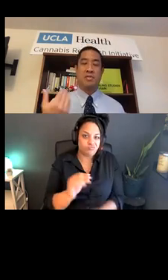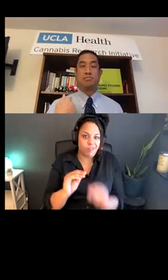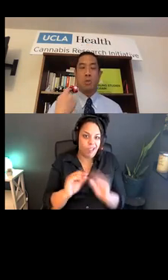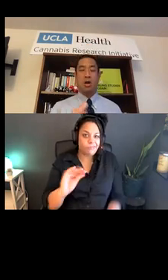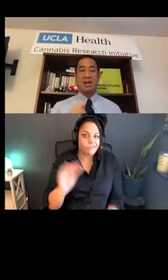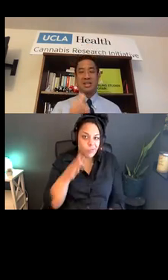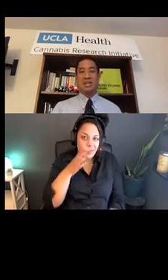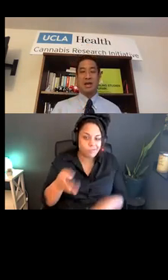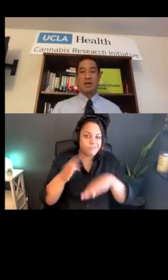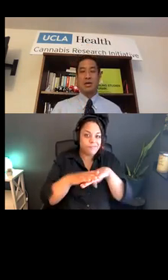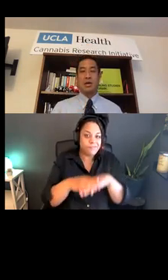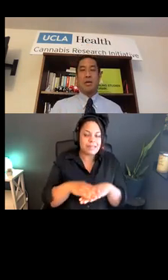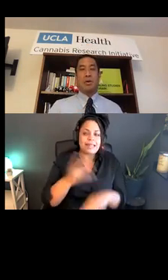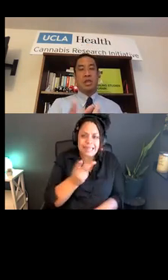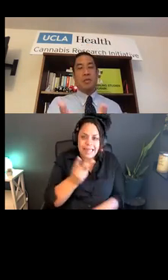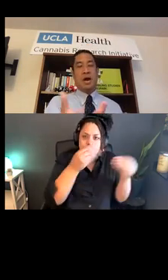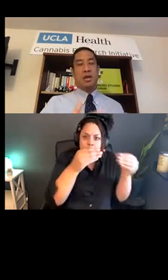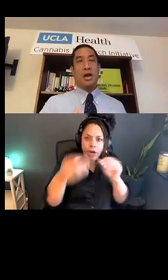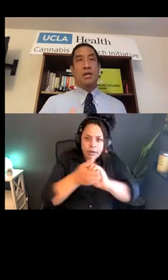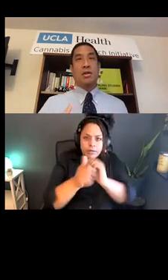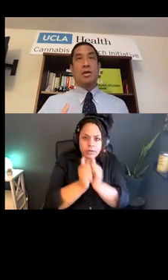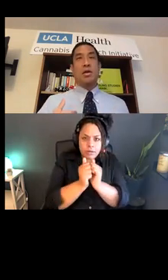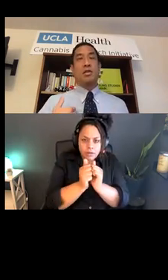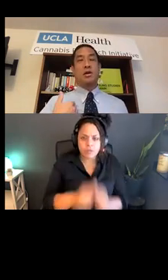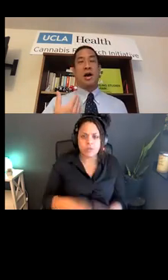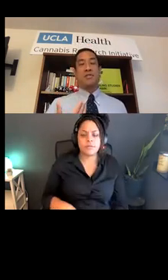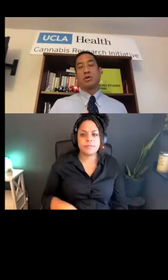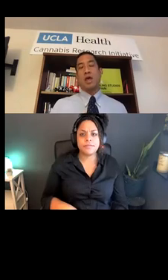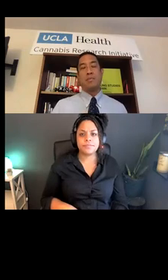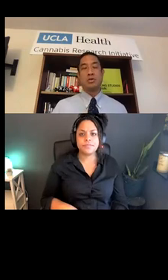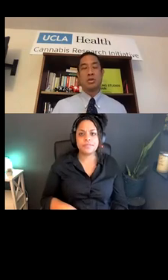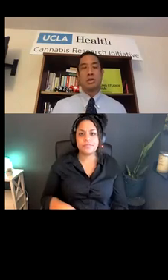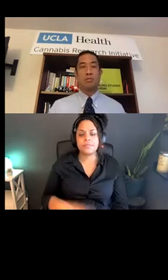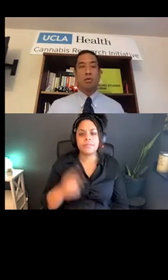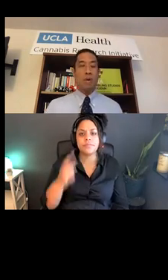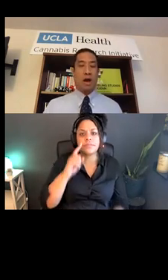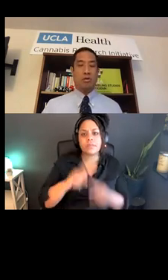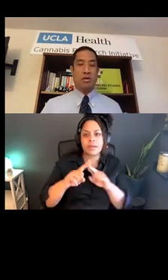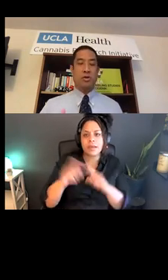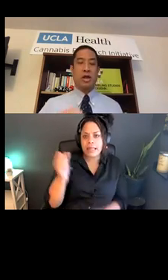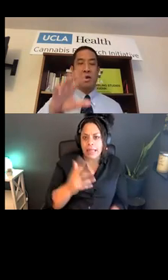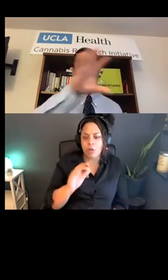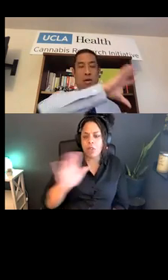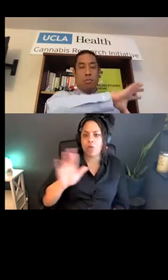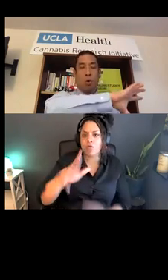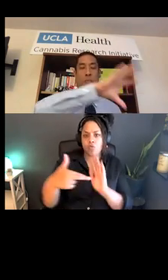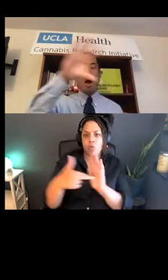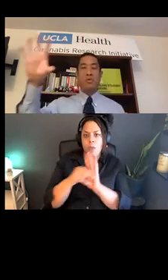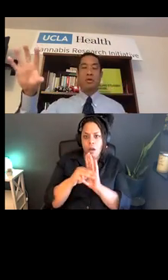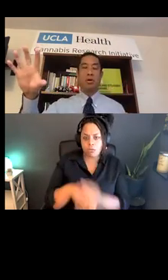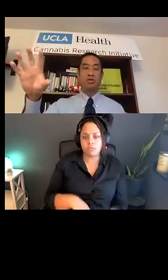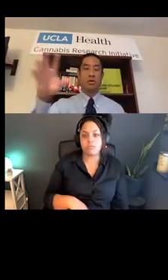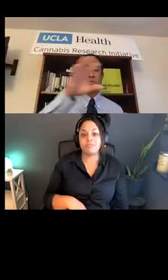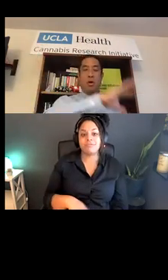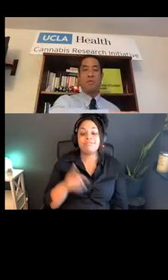particularly, they're marketed together. But think about, again, a lot of our gamblers and their role models. If you get more